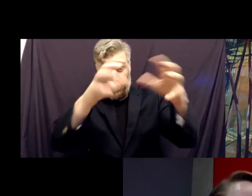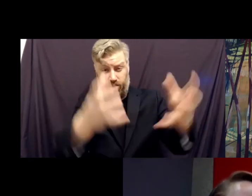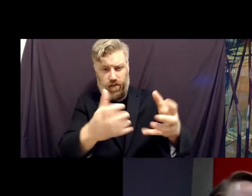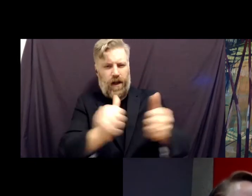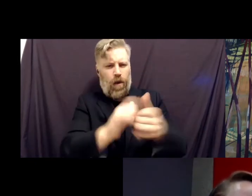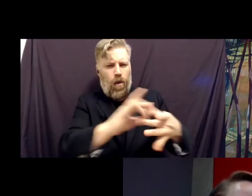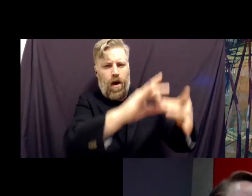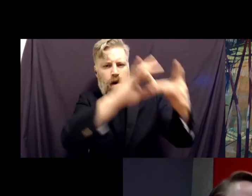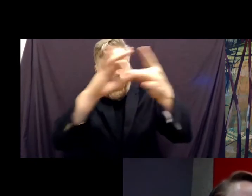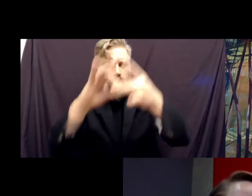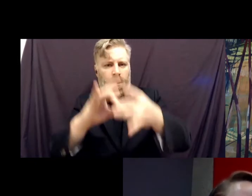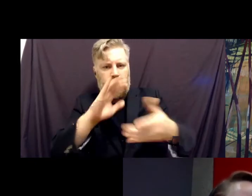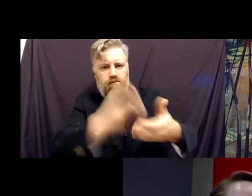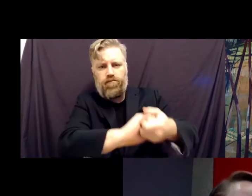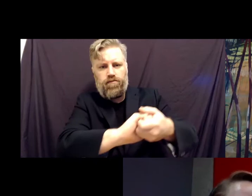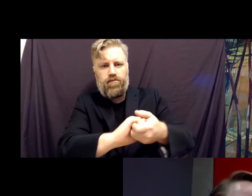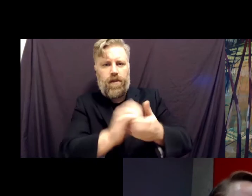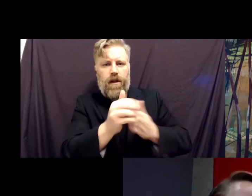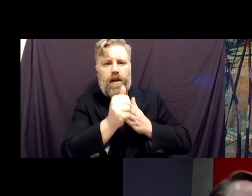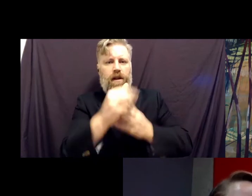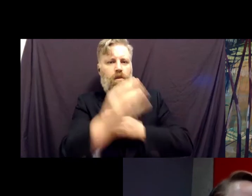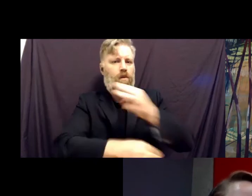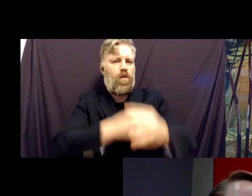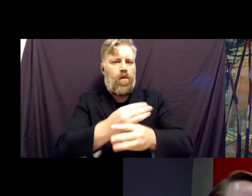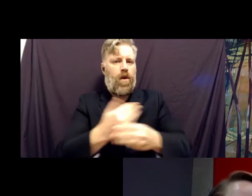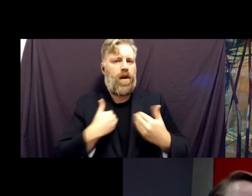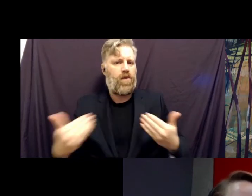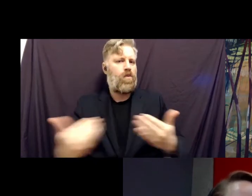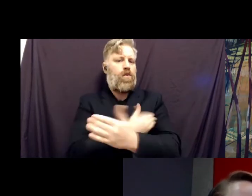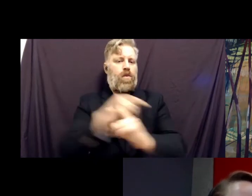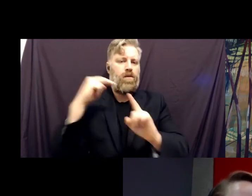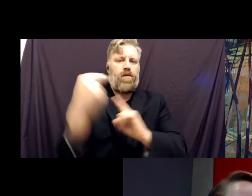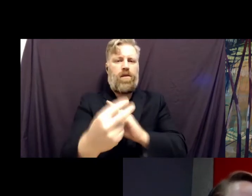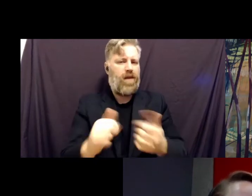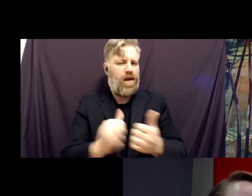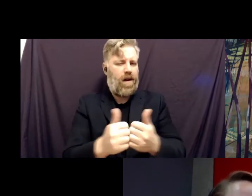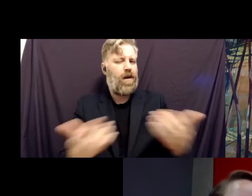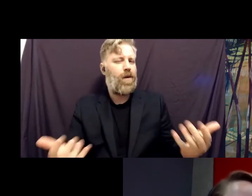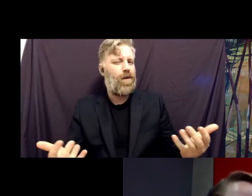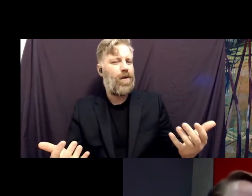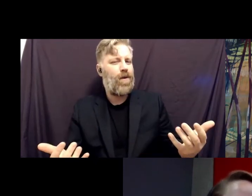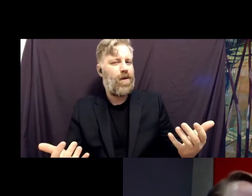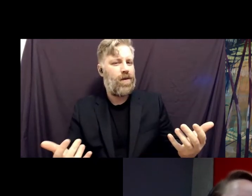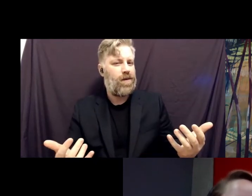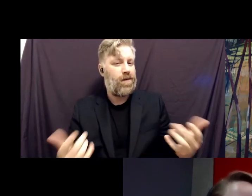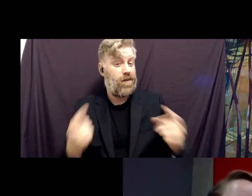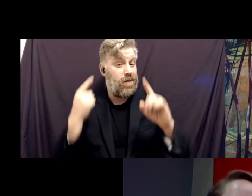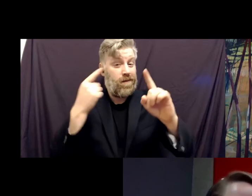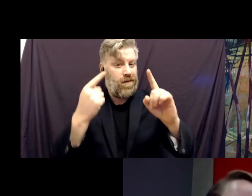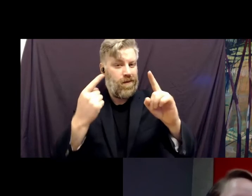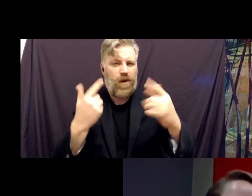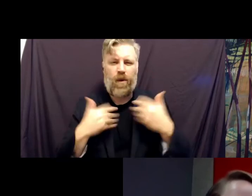world to a new perspective, so that nobody is left